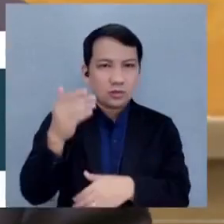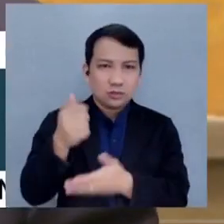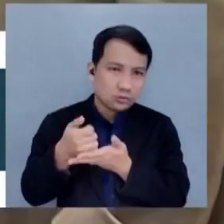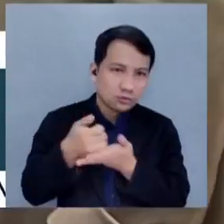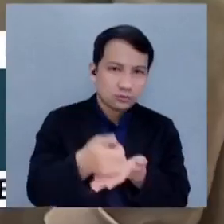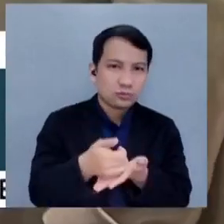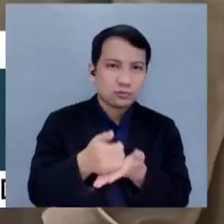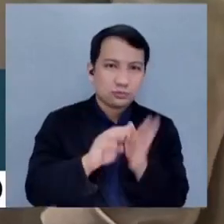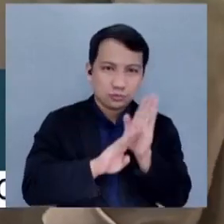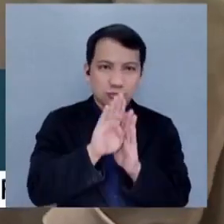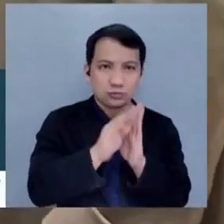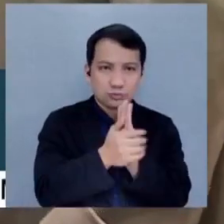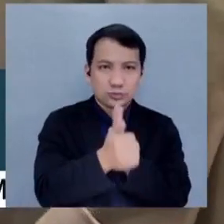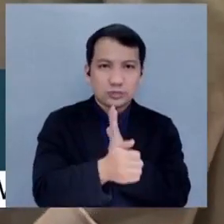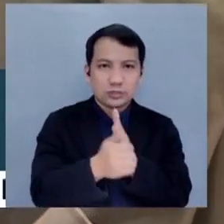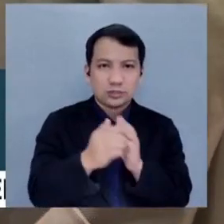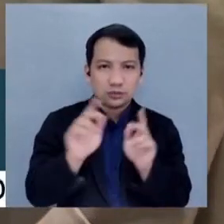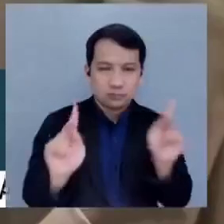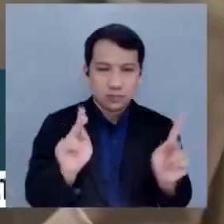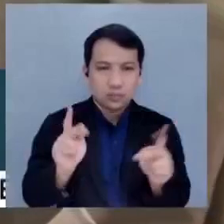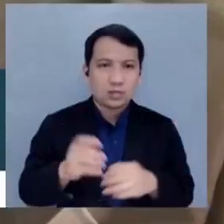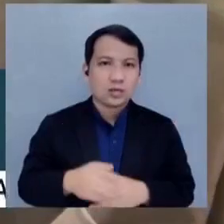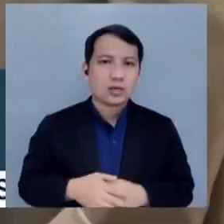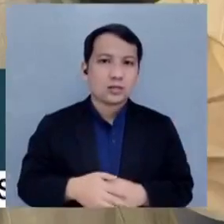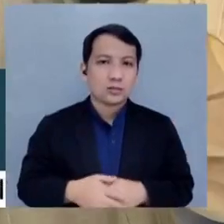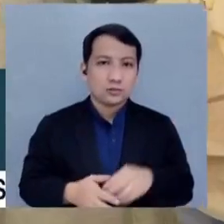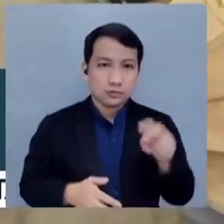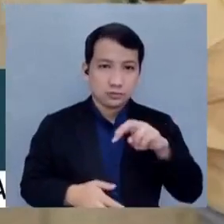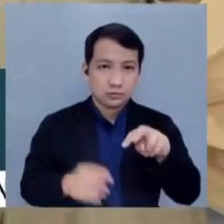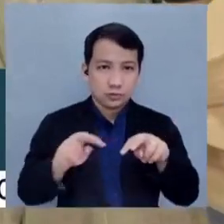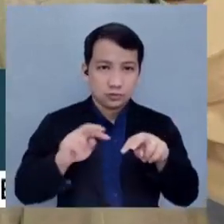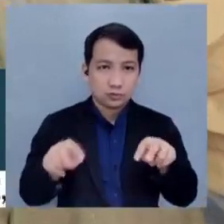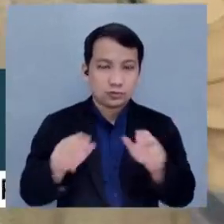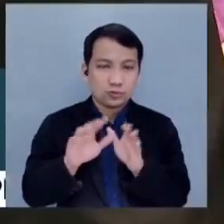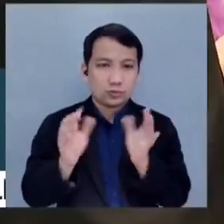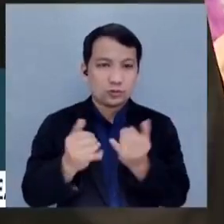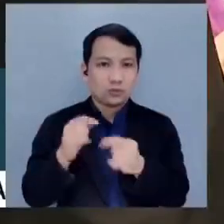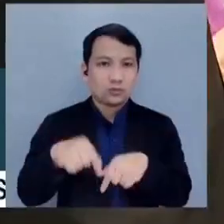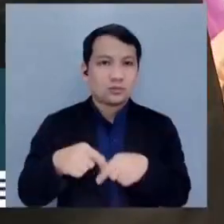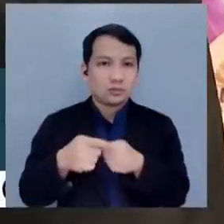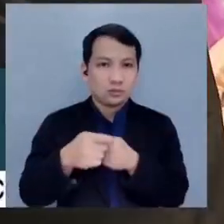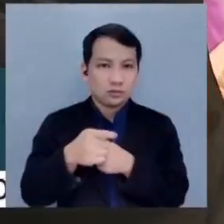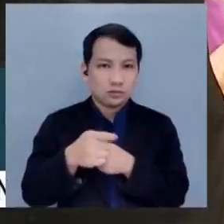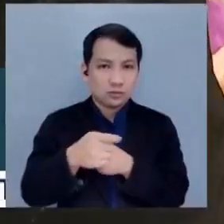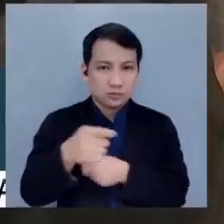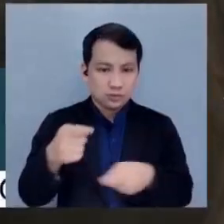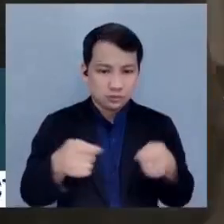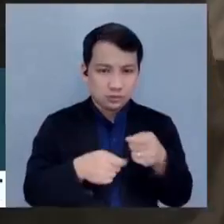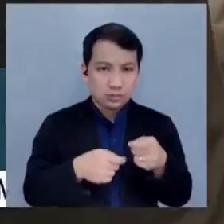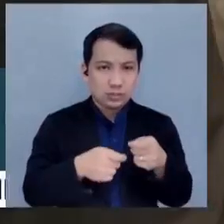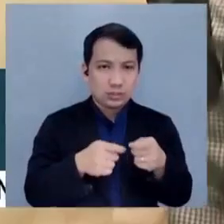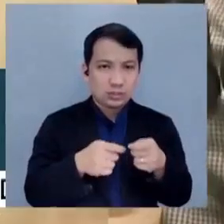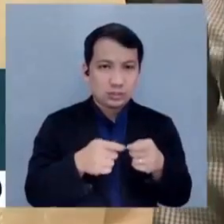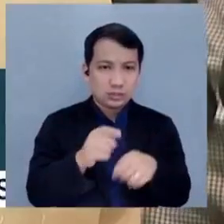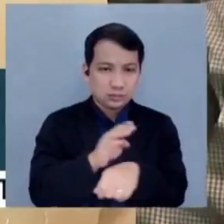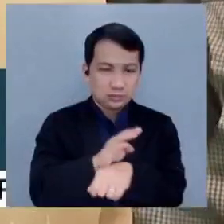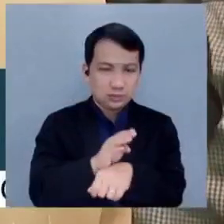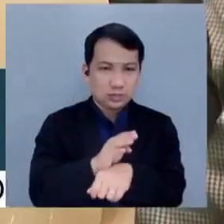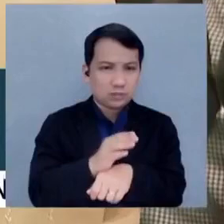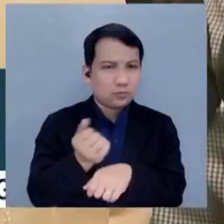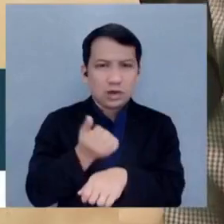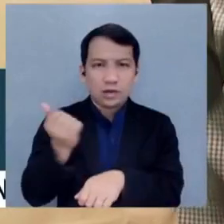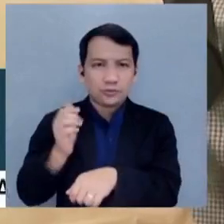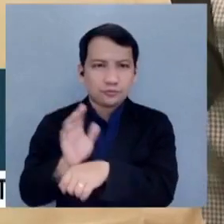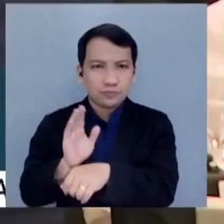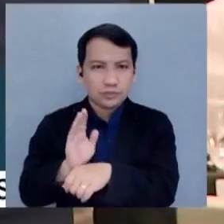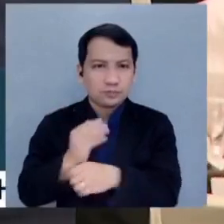people. Aside from the 22 American companies who joined the trade mission, the Commerce Department said other companies have also